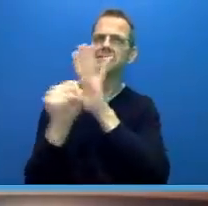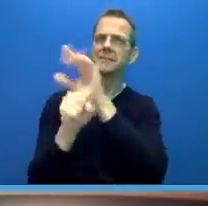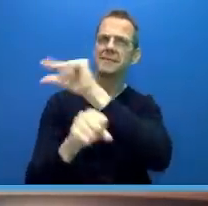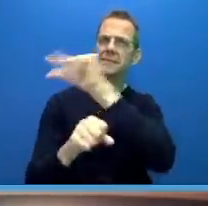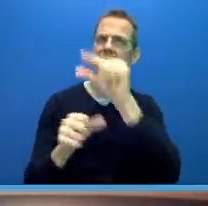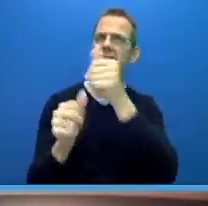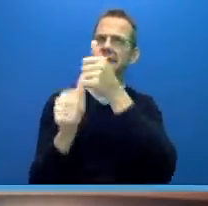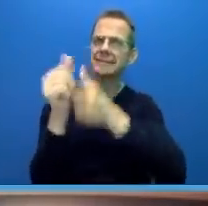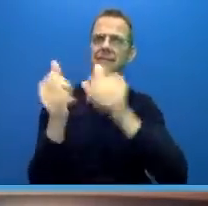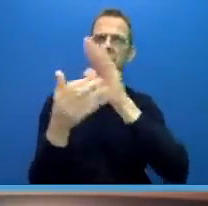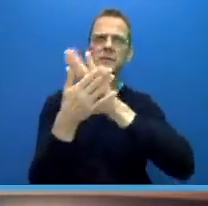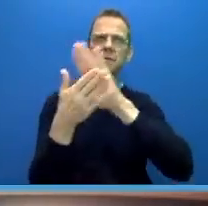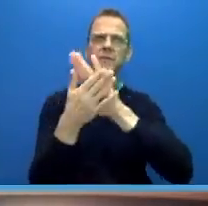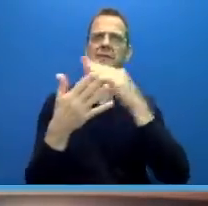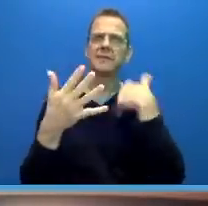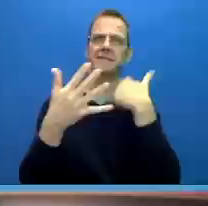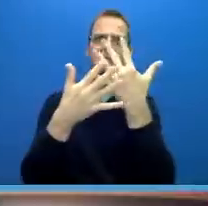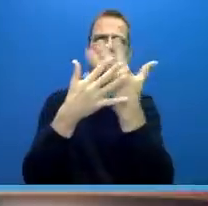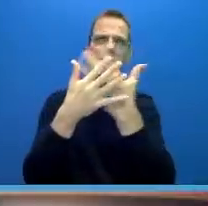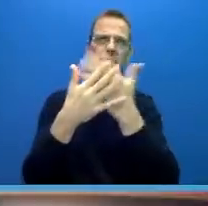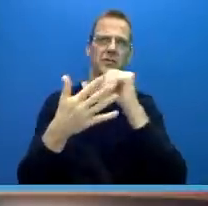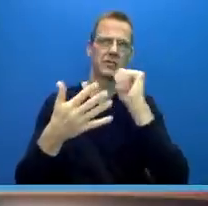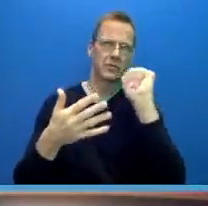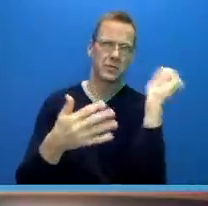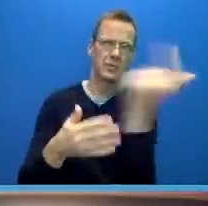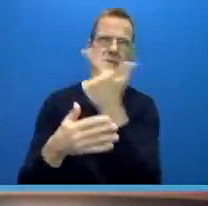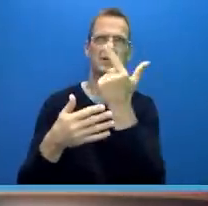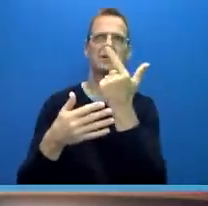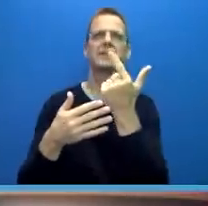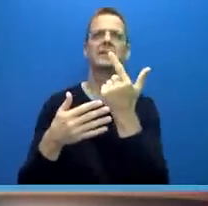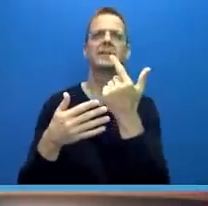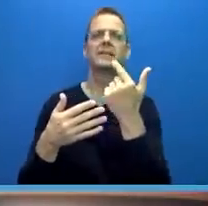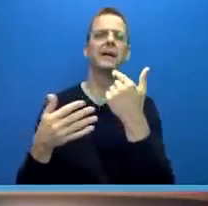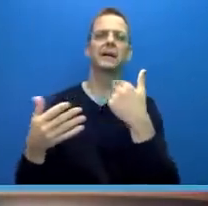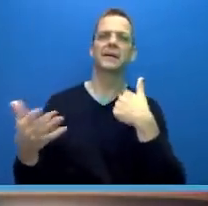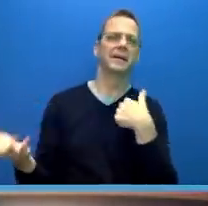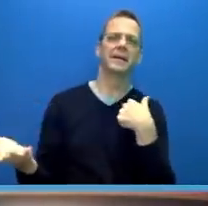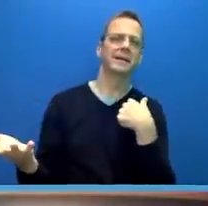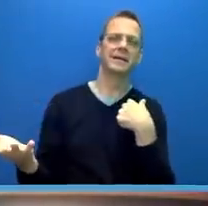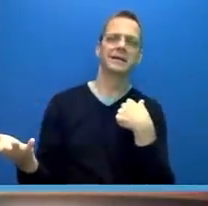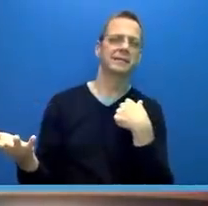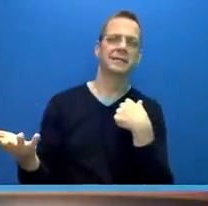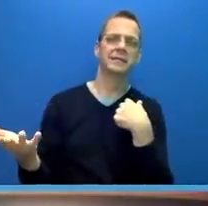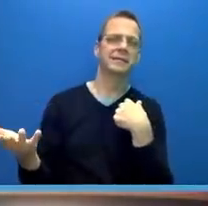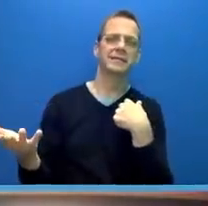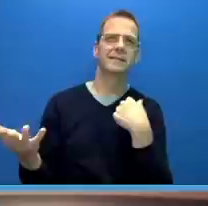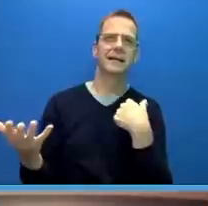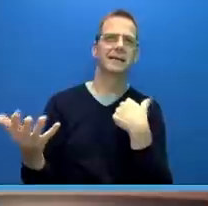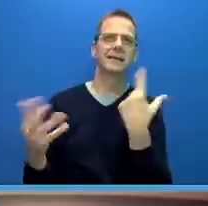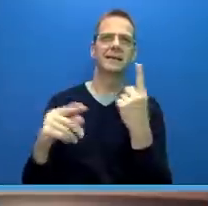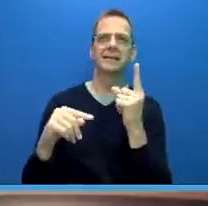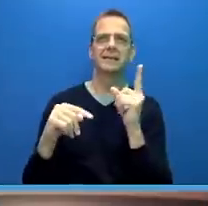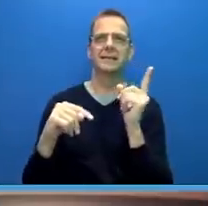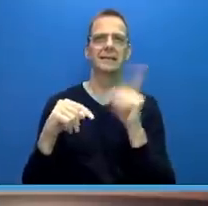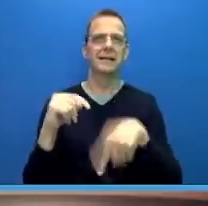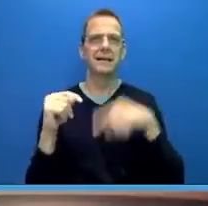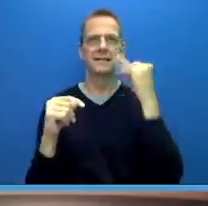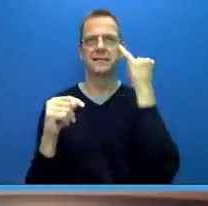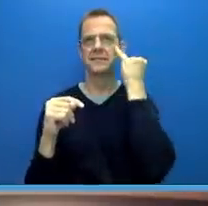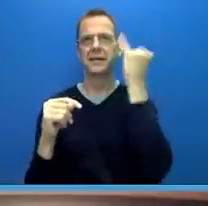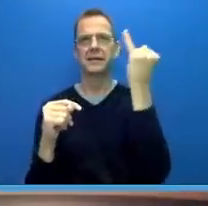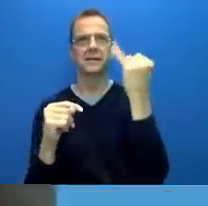can't have one classroom that had a donated, you know, donated unit and the next classroom doesn't. Every student in Alberta should have equal protection.